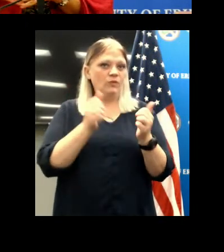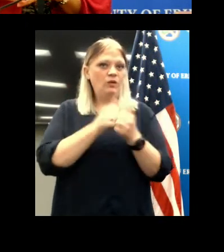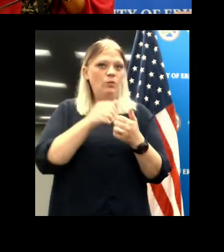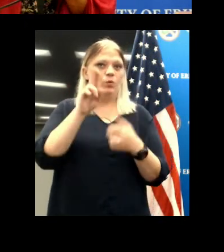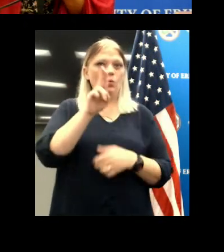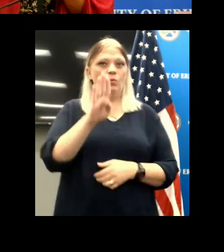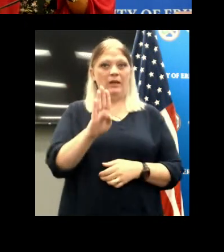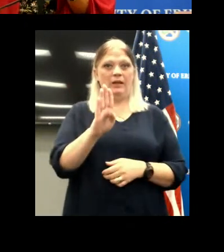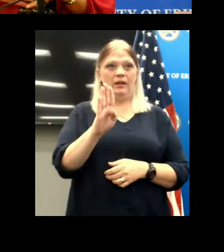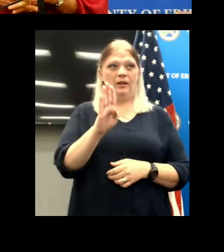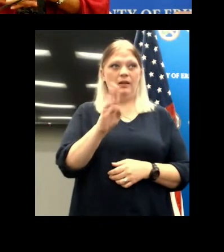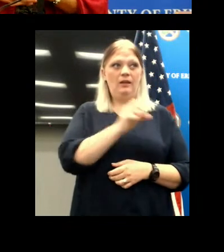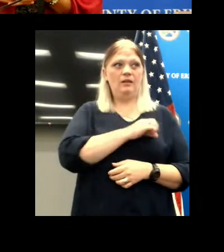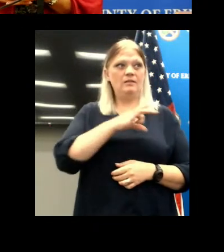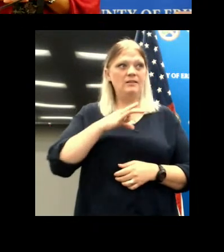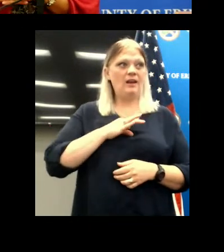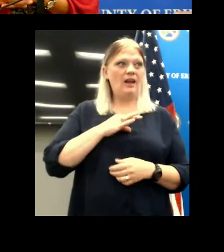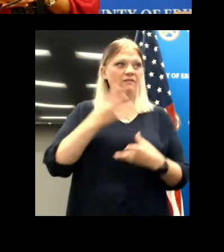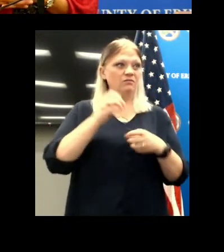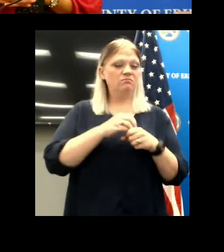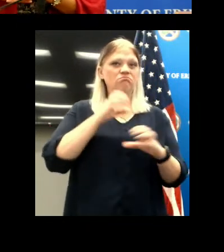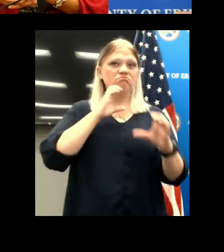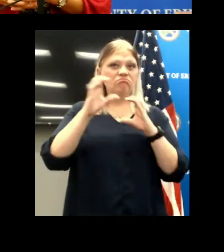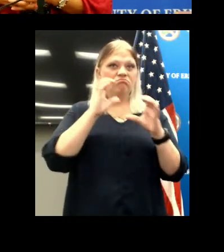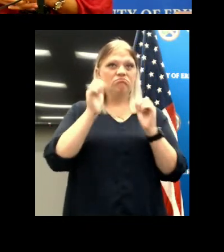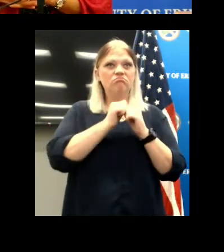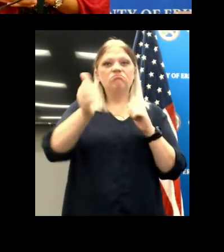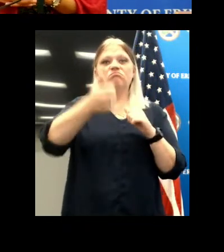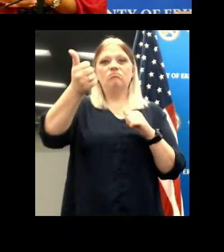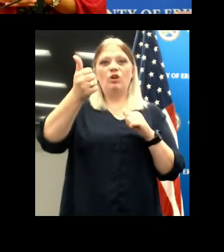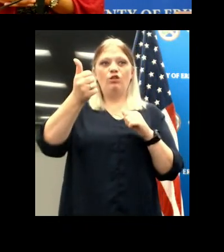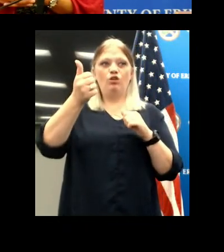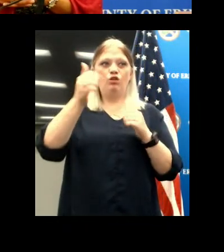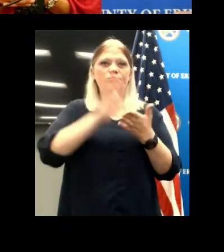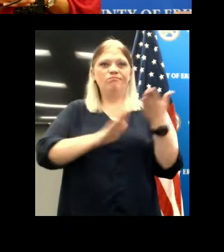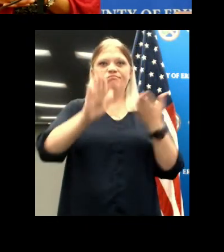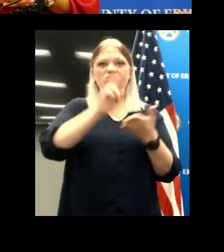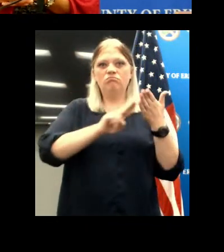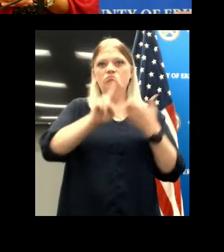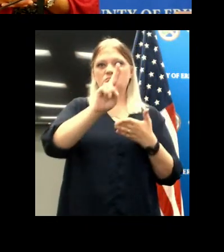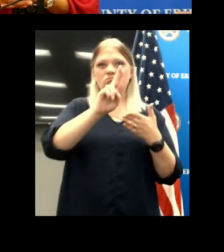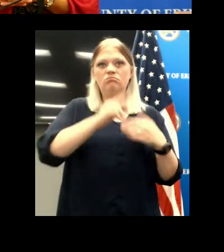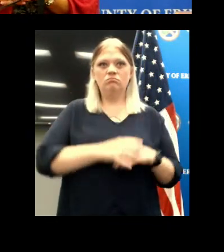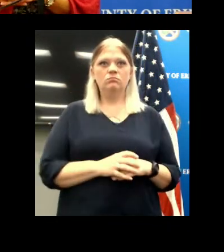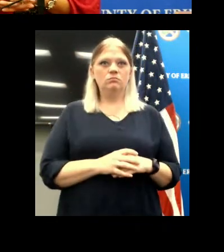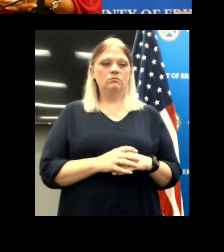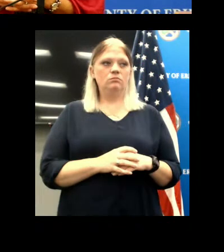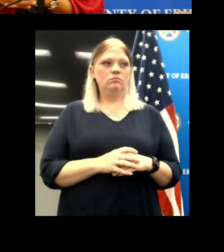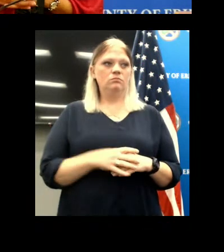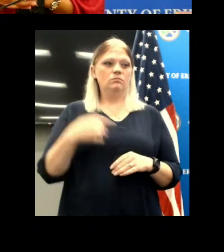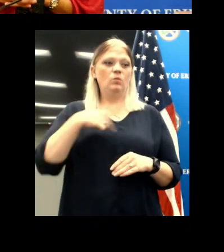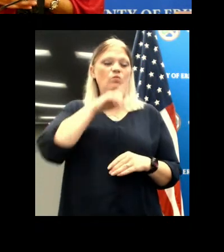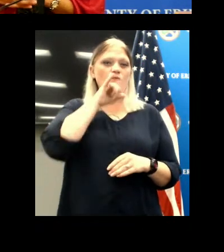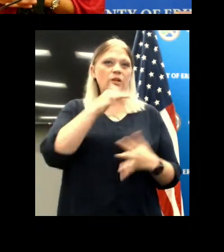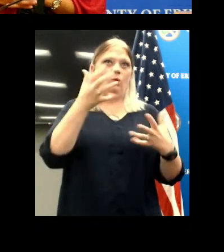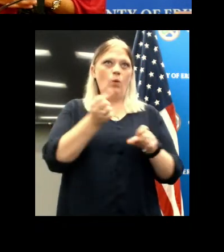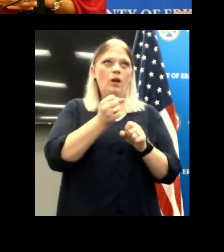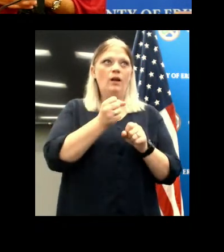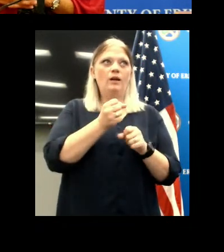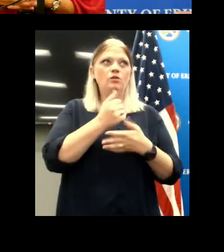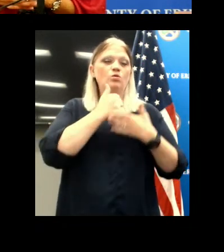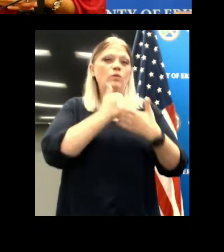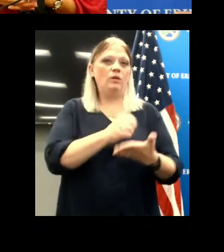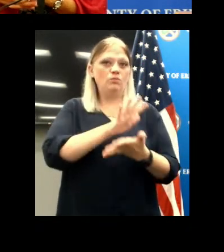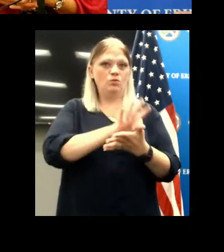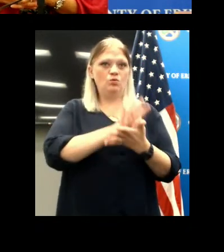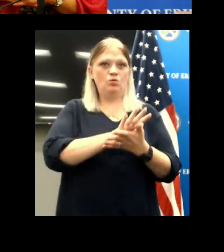University of Buffalo, and our staff has been engaging in conversations with other higher education facilities. So, we really want to make the schools, help them get